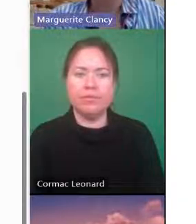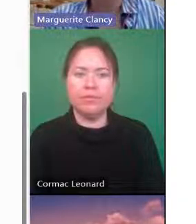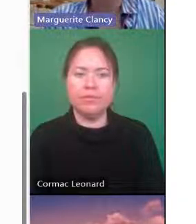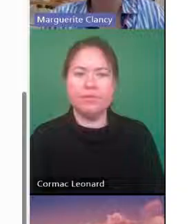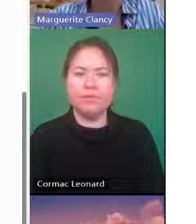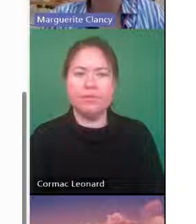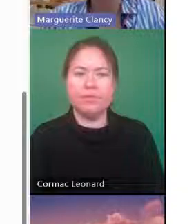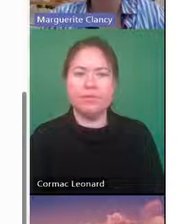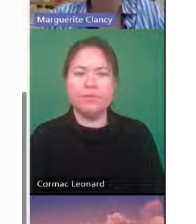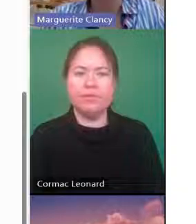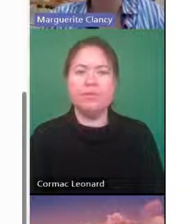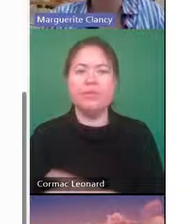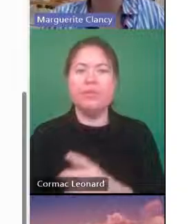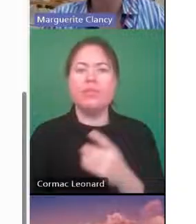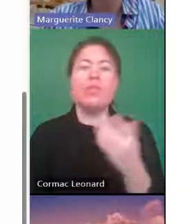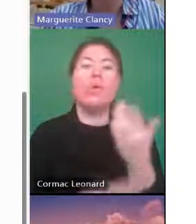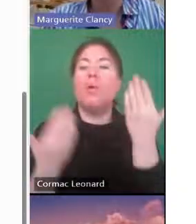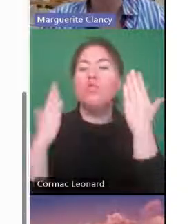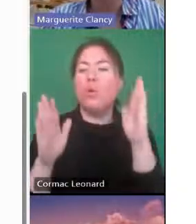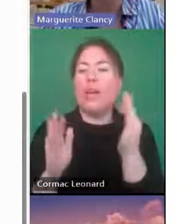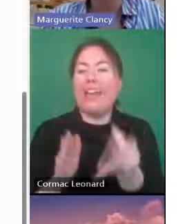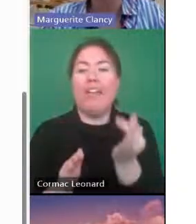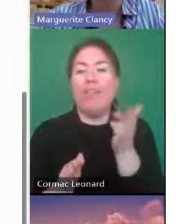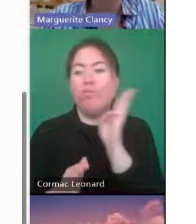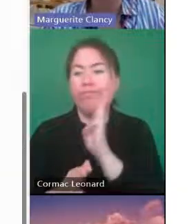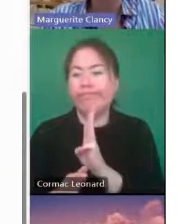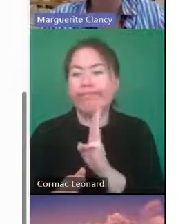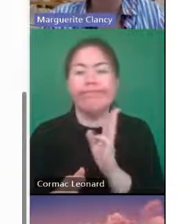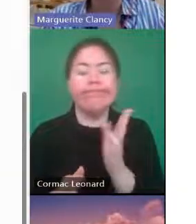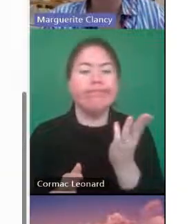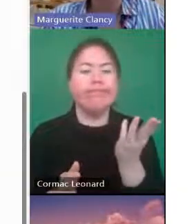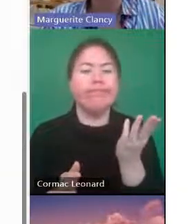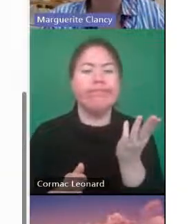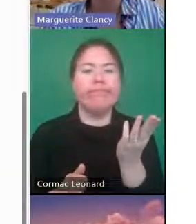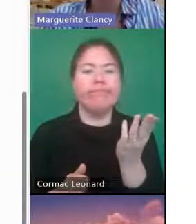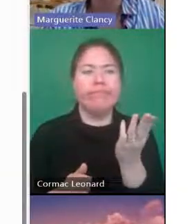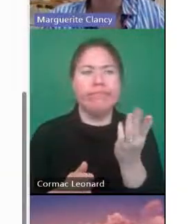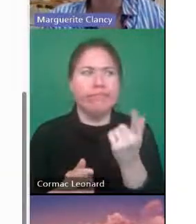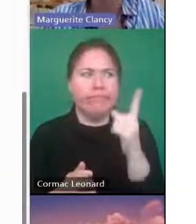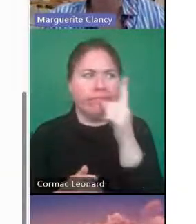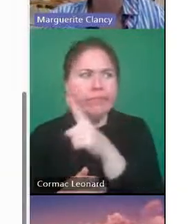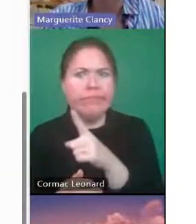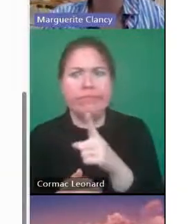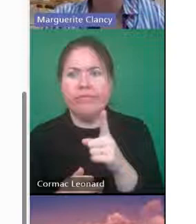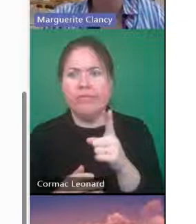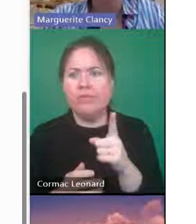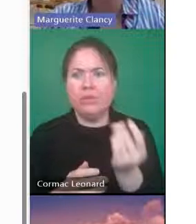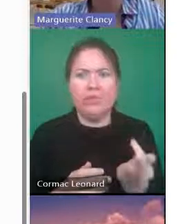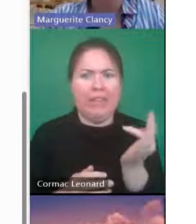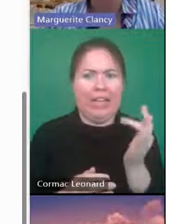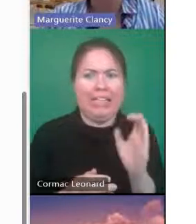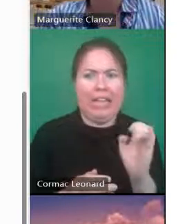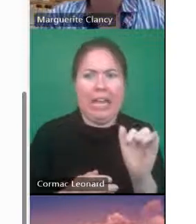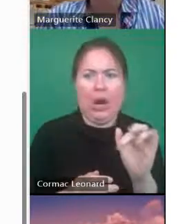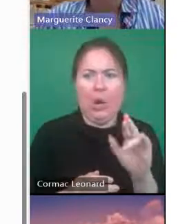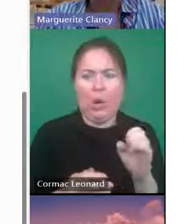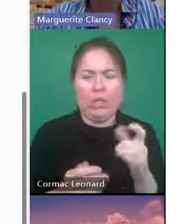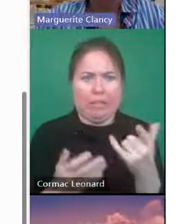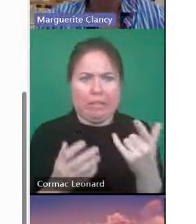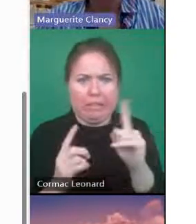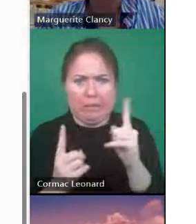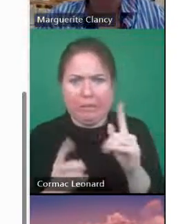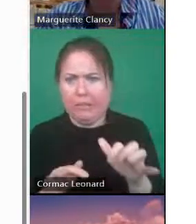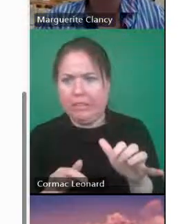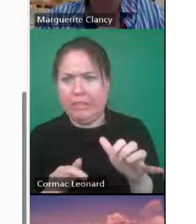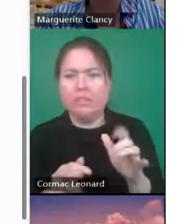I'm just going to show you if, for example, if you did encounter some challenge in relation to air code,